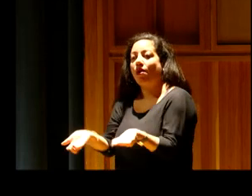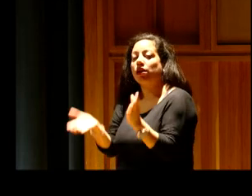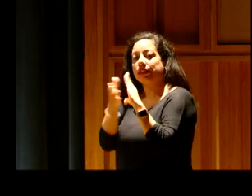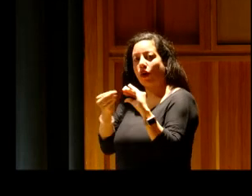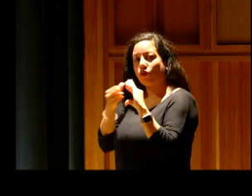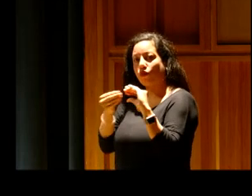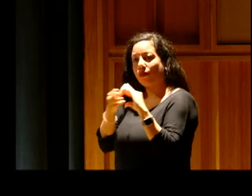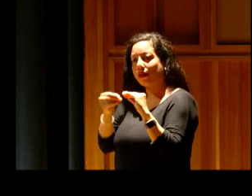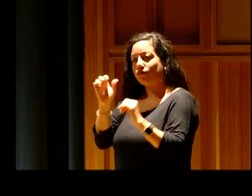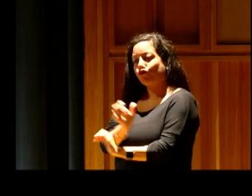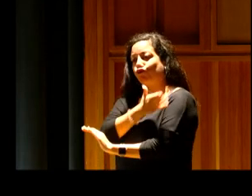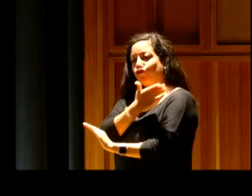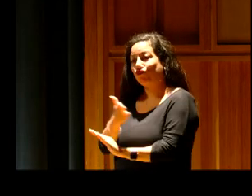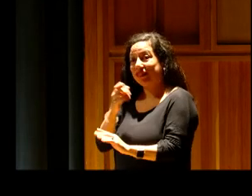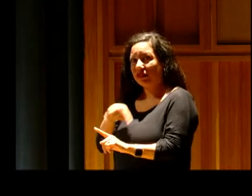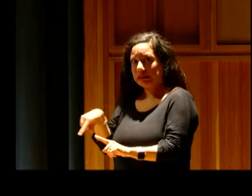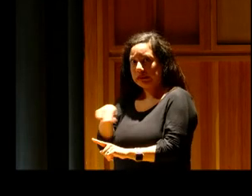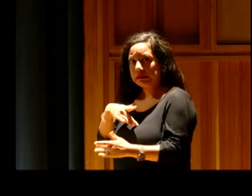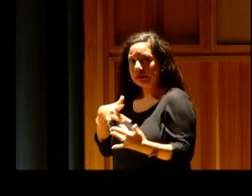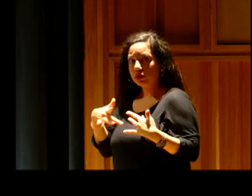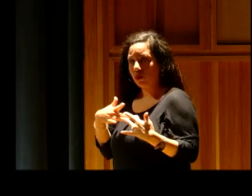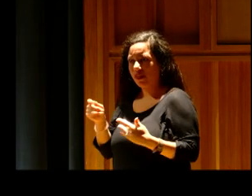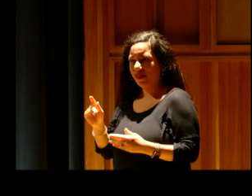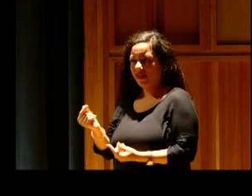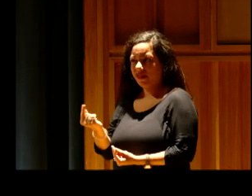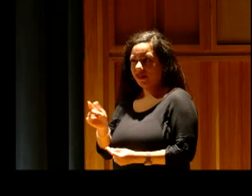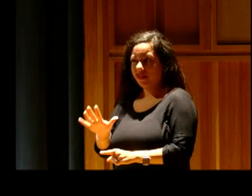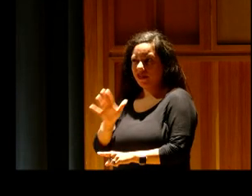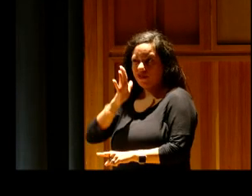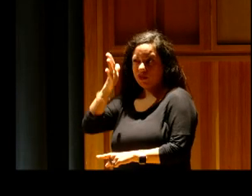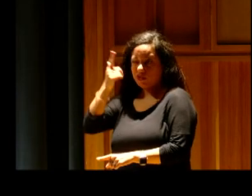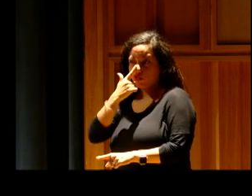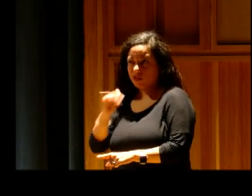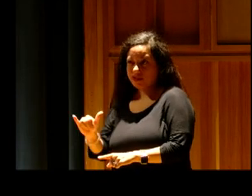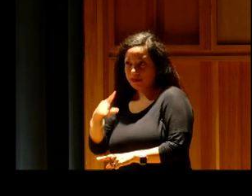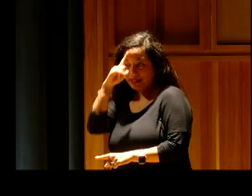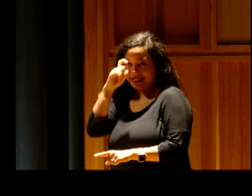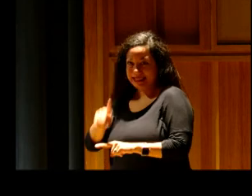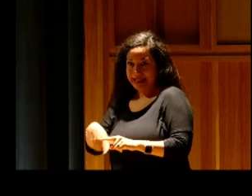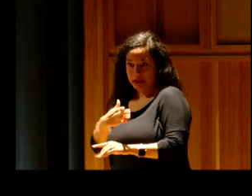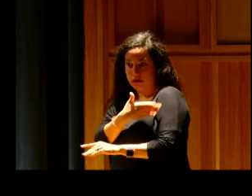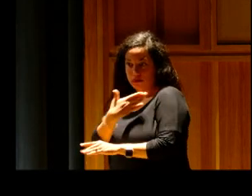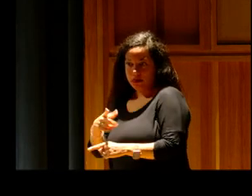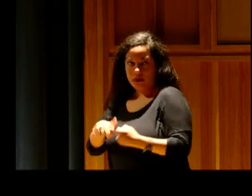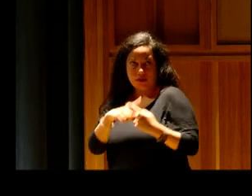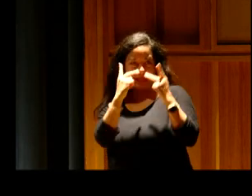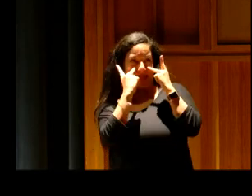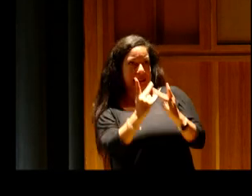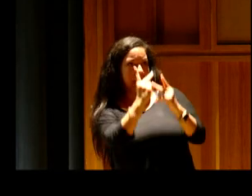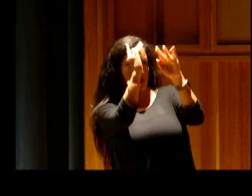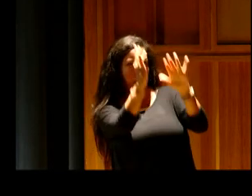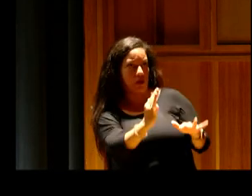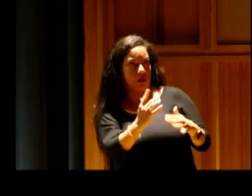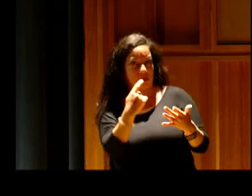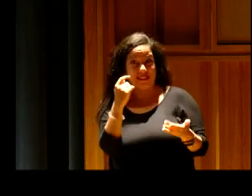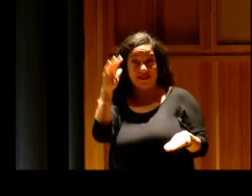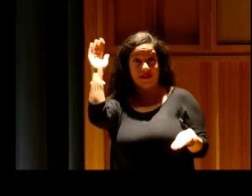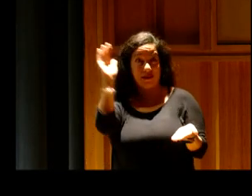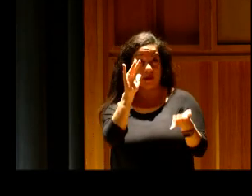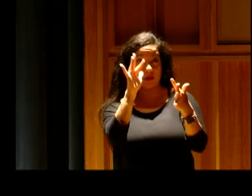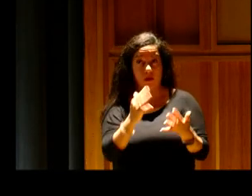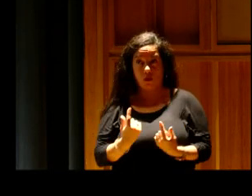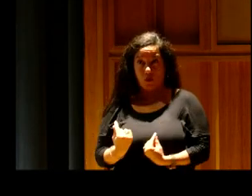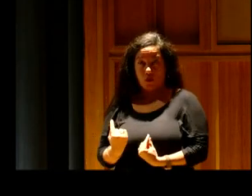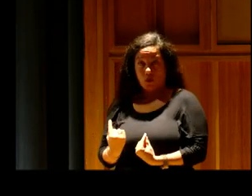concerned about what their future will look like in a world in which we have diminished snowfall. So